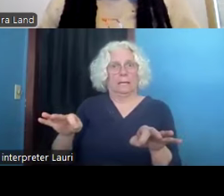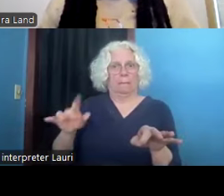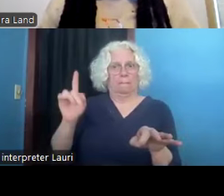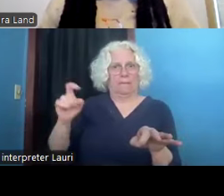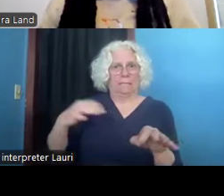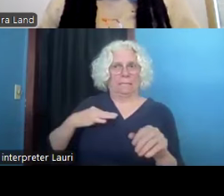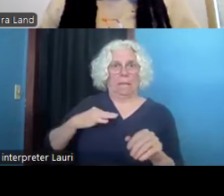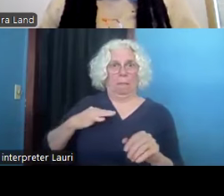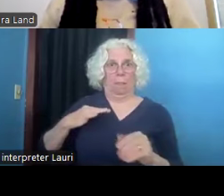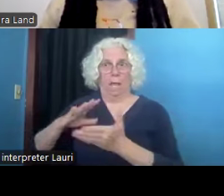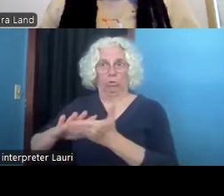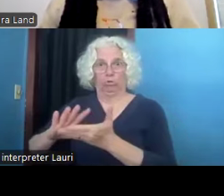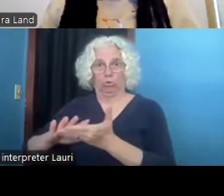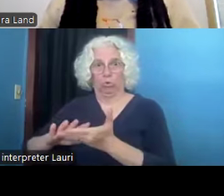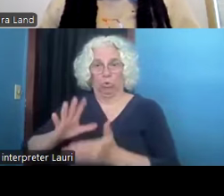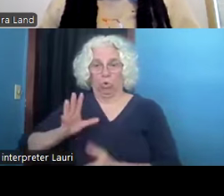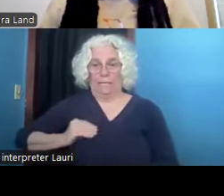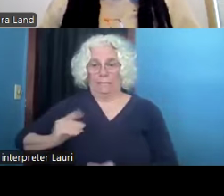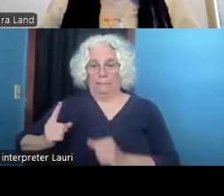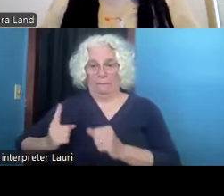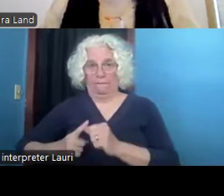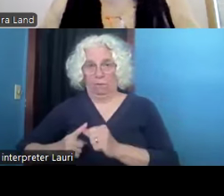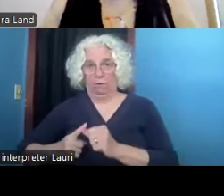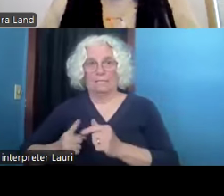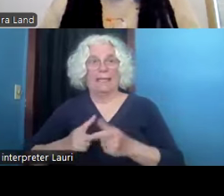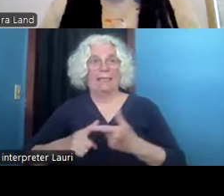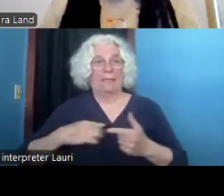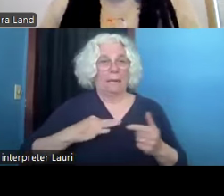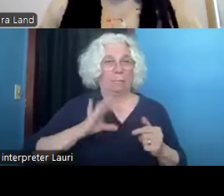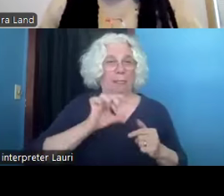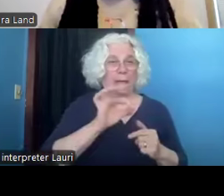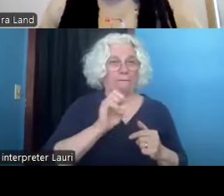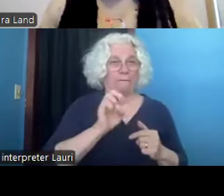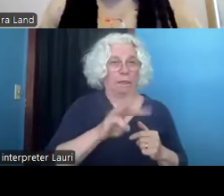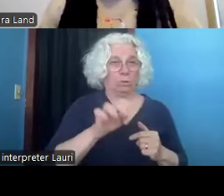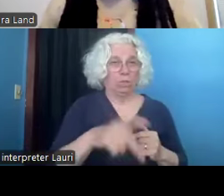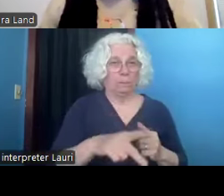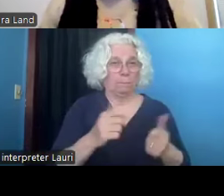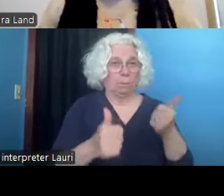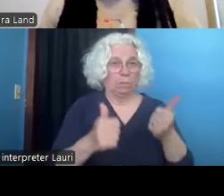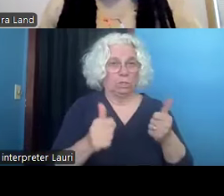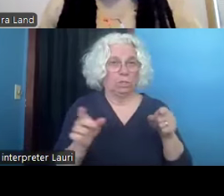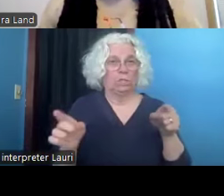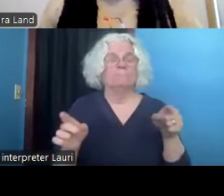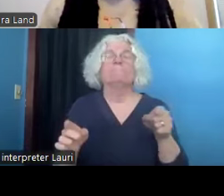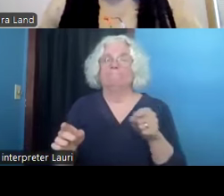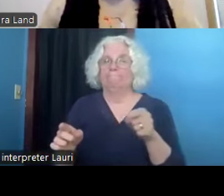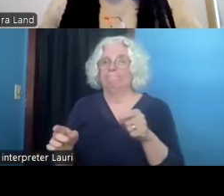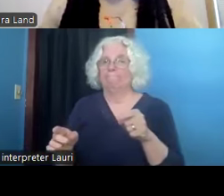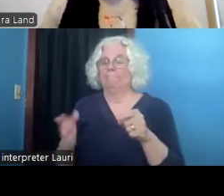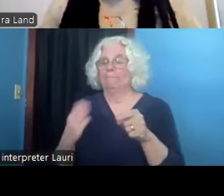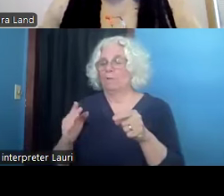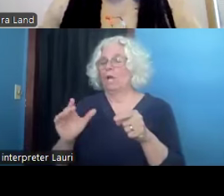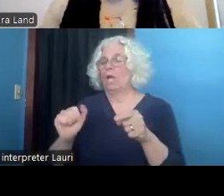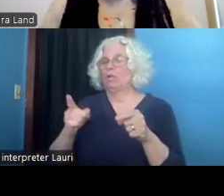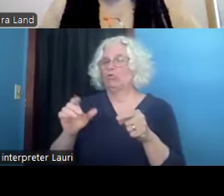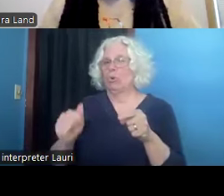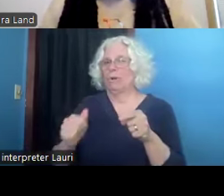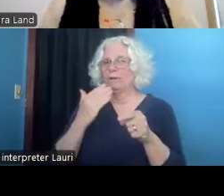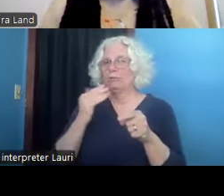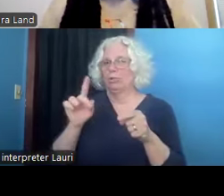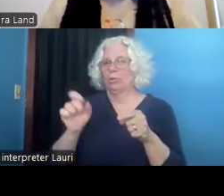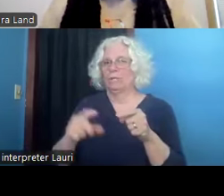school program before they apply for a fellowship? That's good. That's also a good question, Malcolm. No, you do